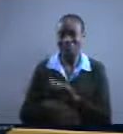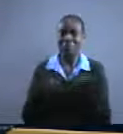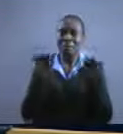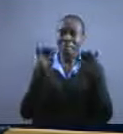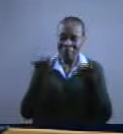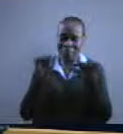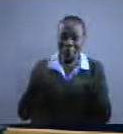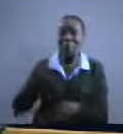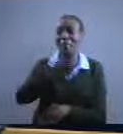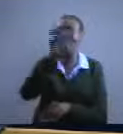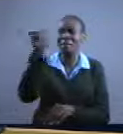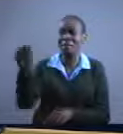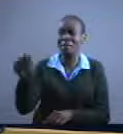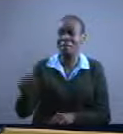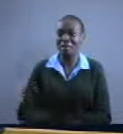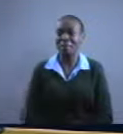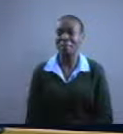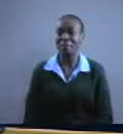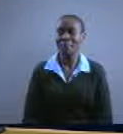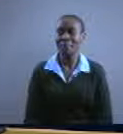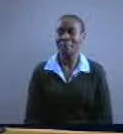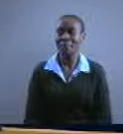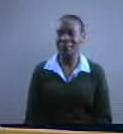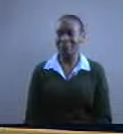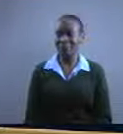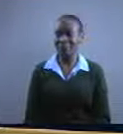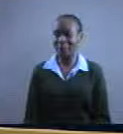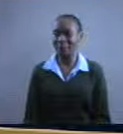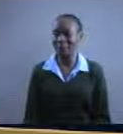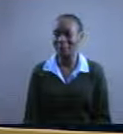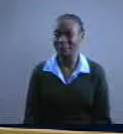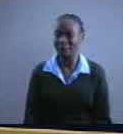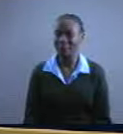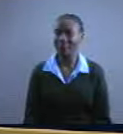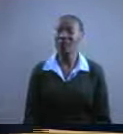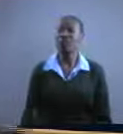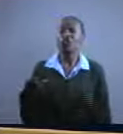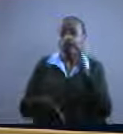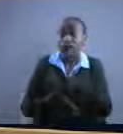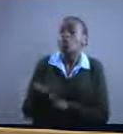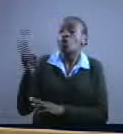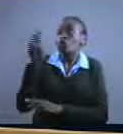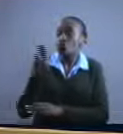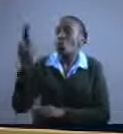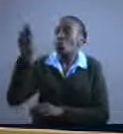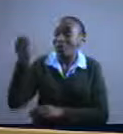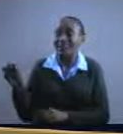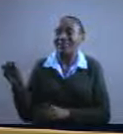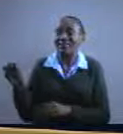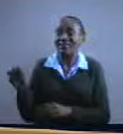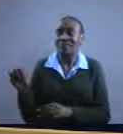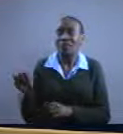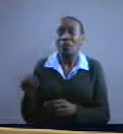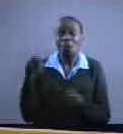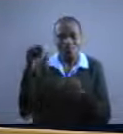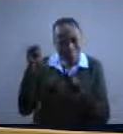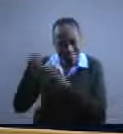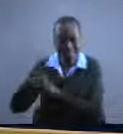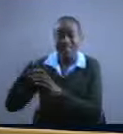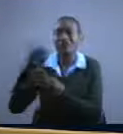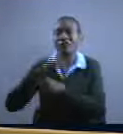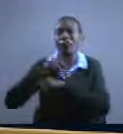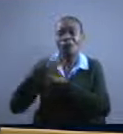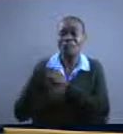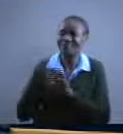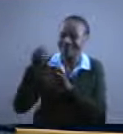South Africa. The activists that went to the UN and wrote the convention. I